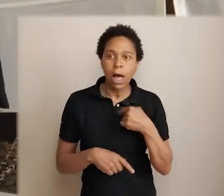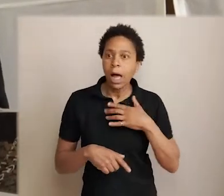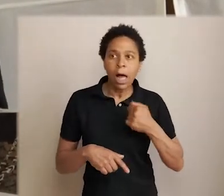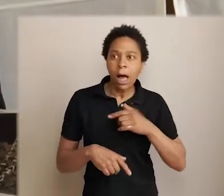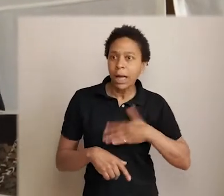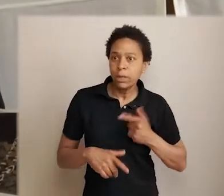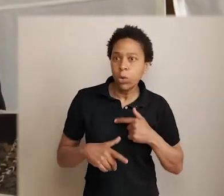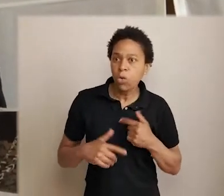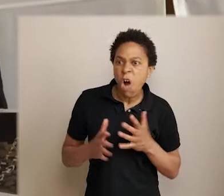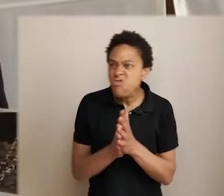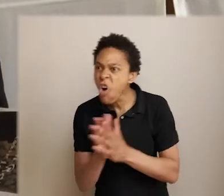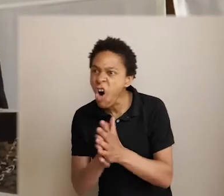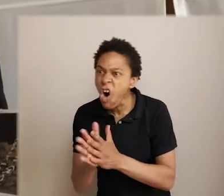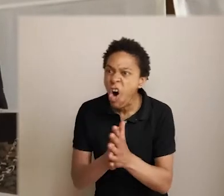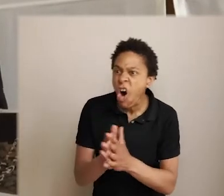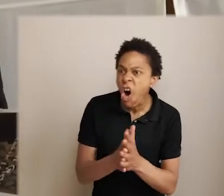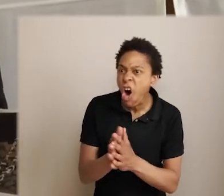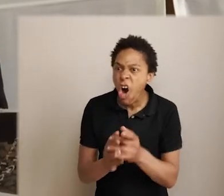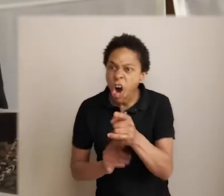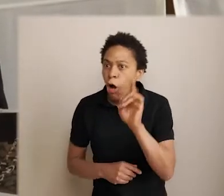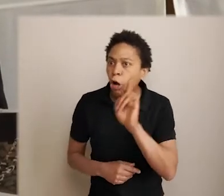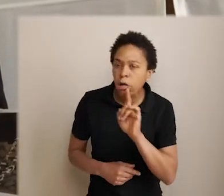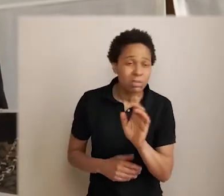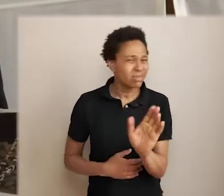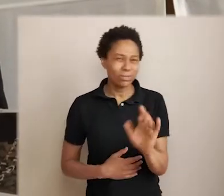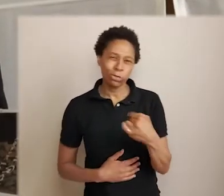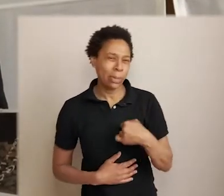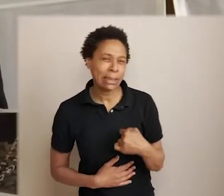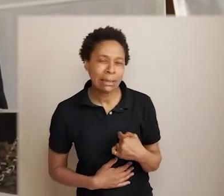I felt. I found them attractive. But